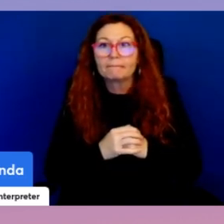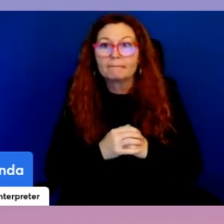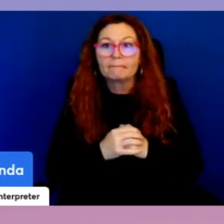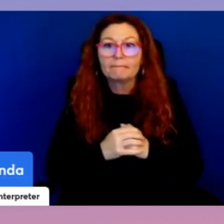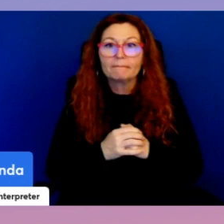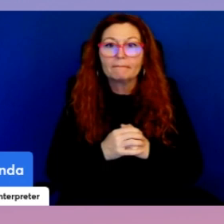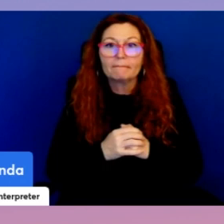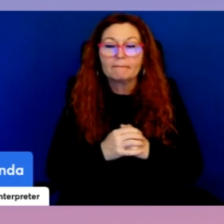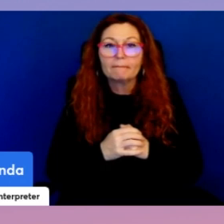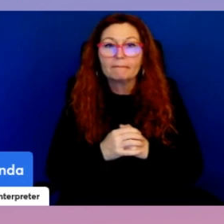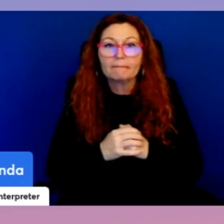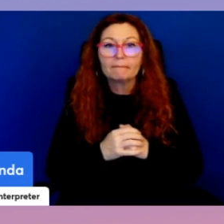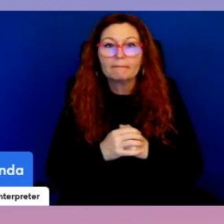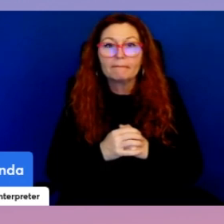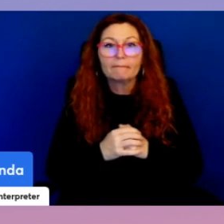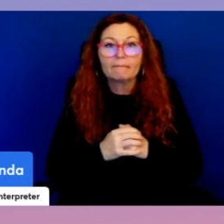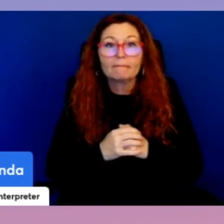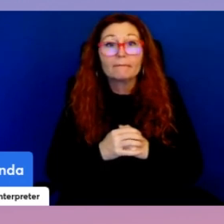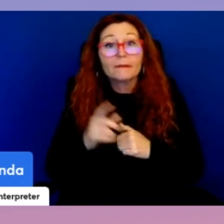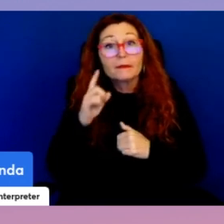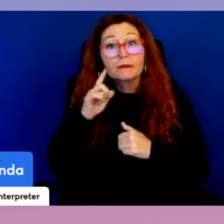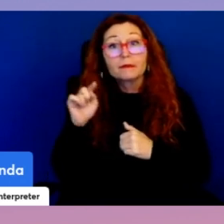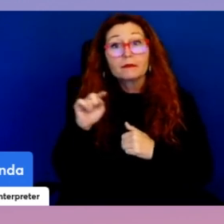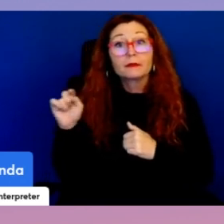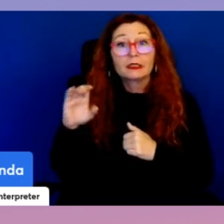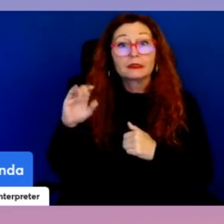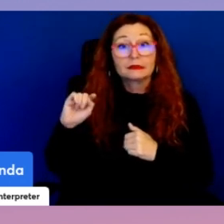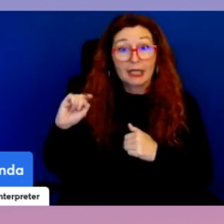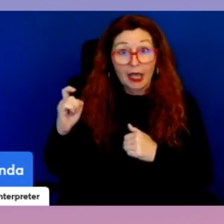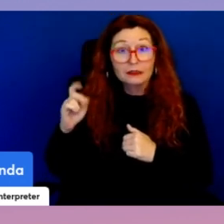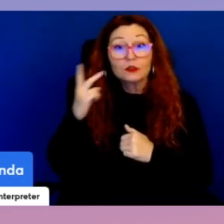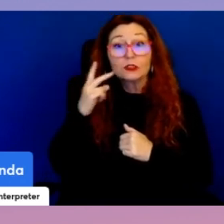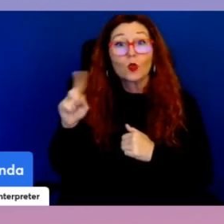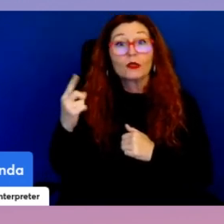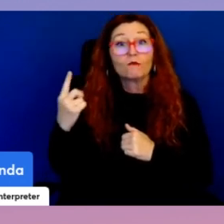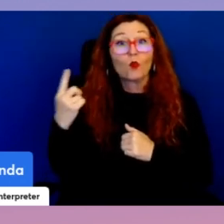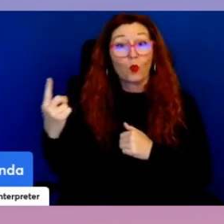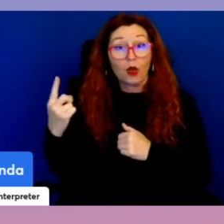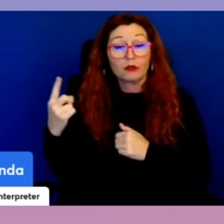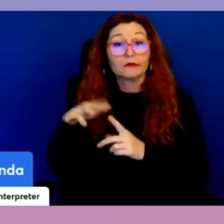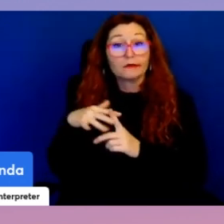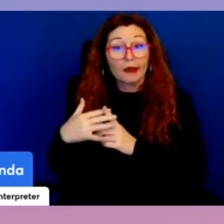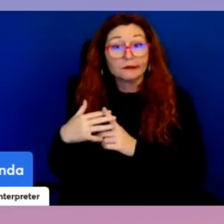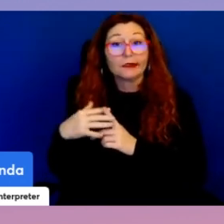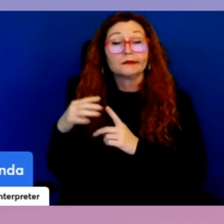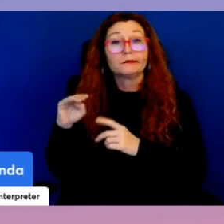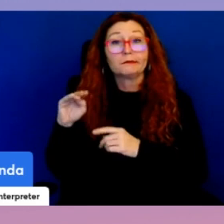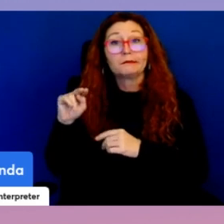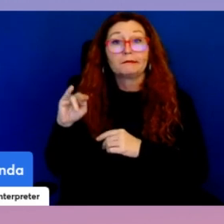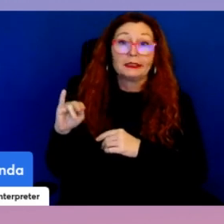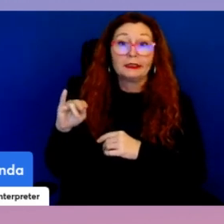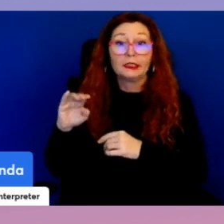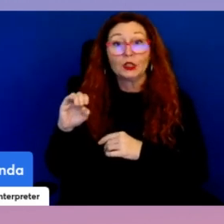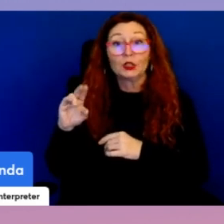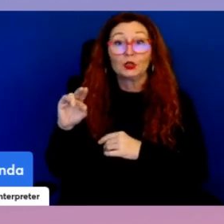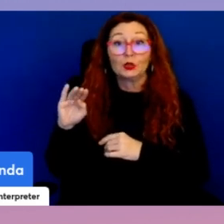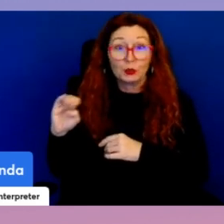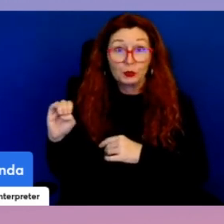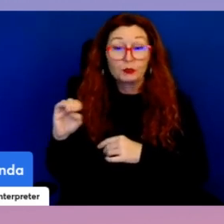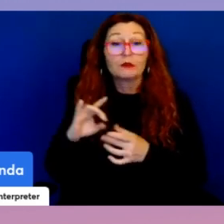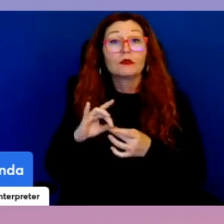Let's look at kubectx. We'll see that we have only one context, Minikube. If you run kubeNS, that